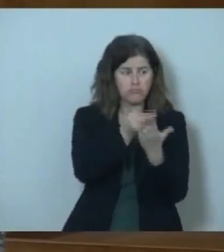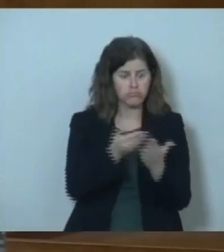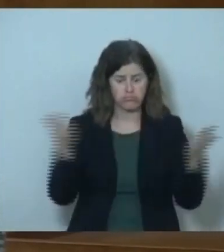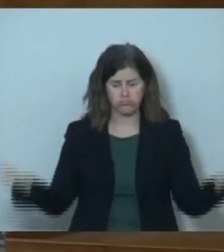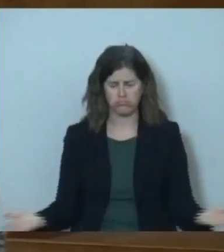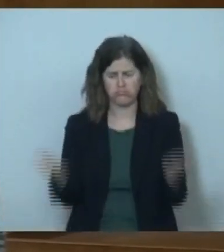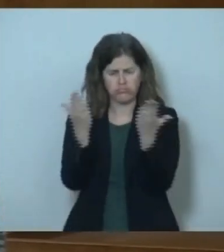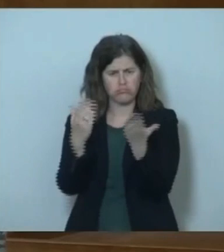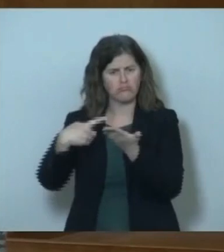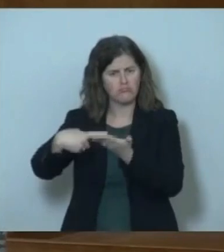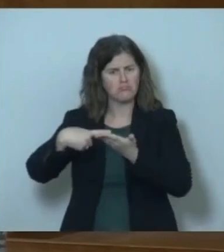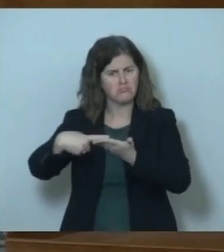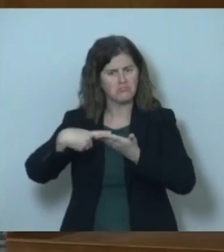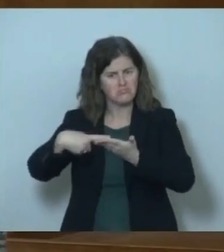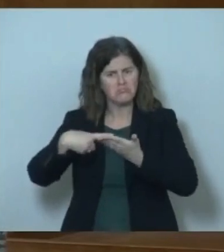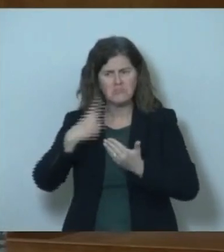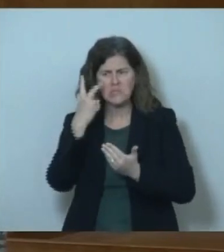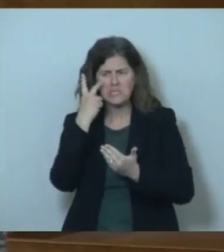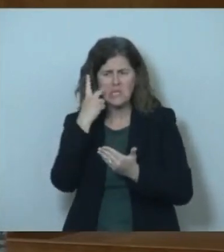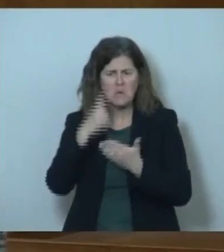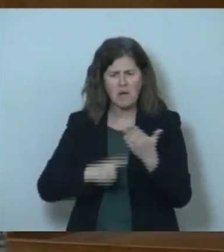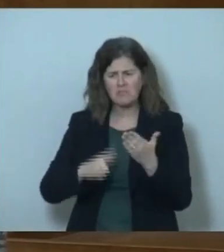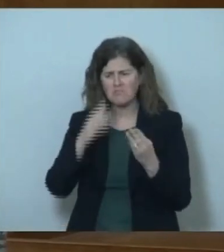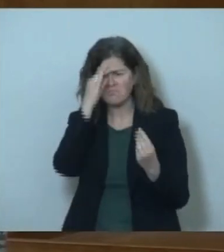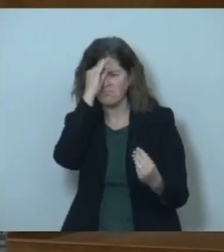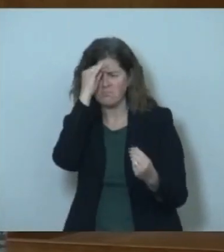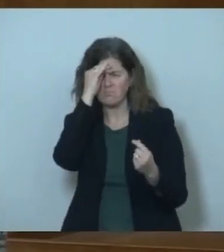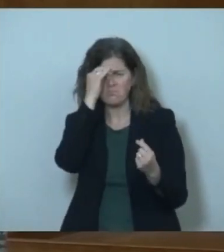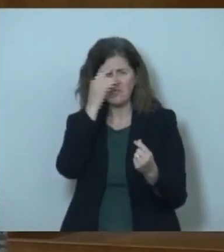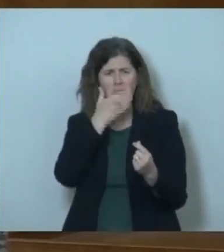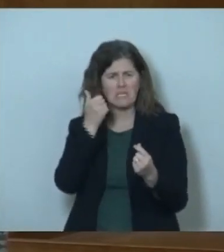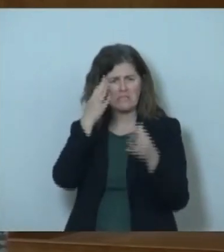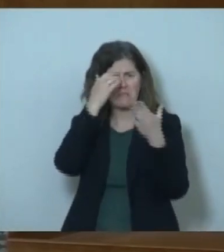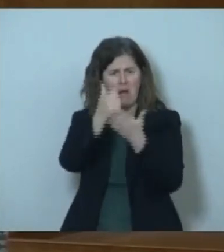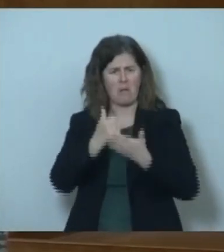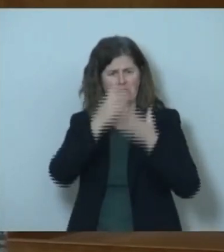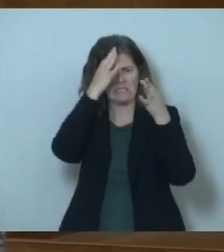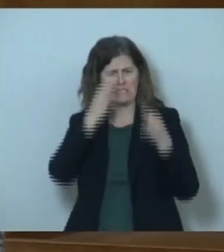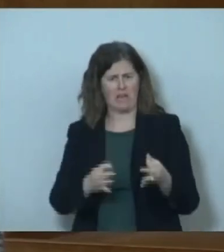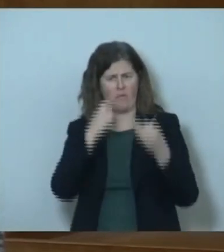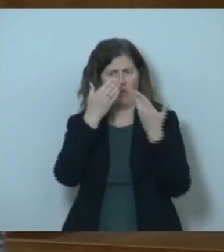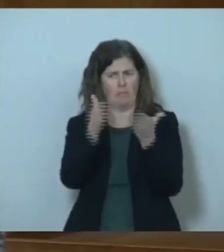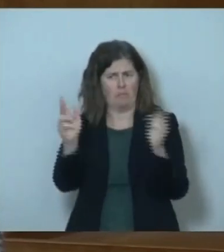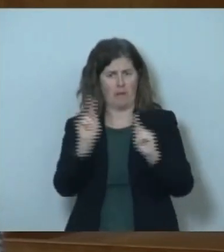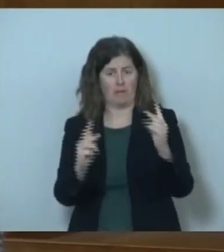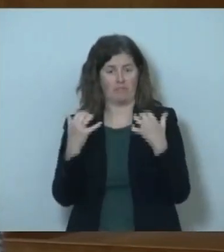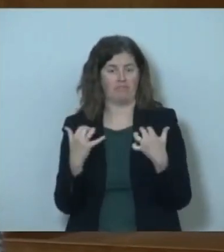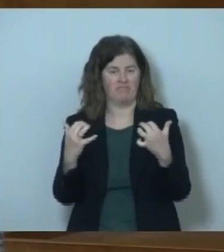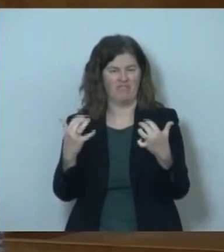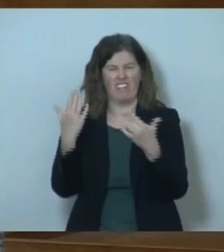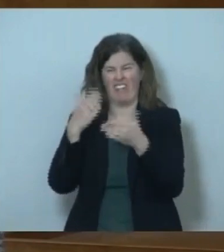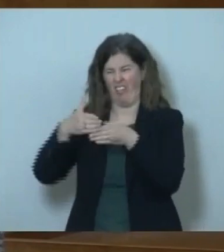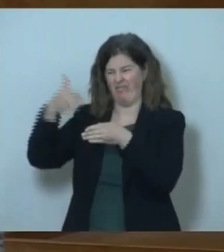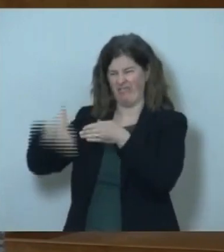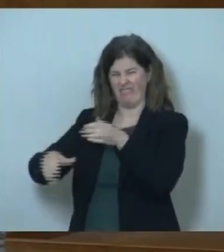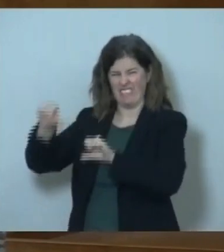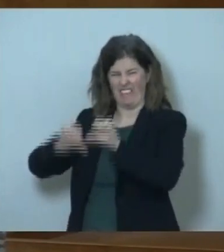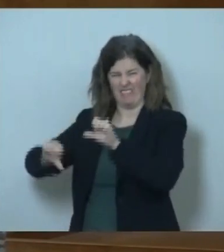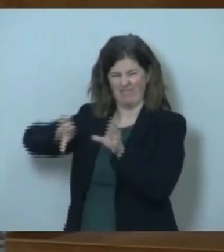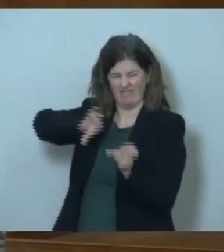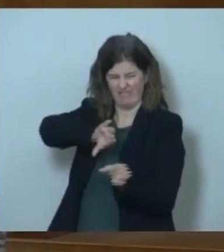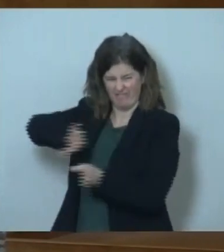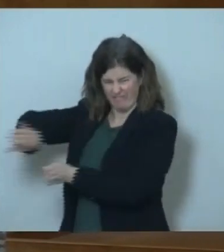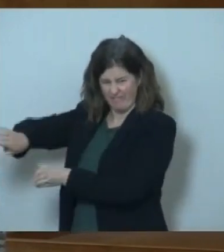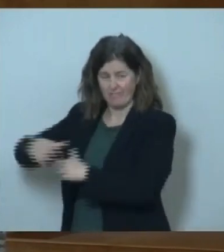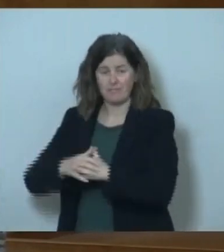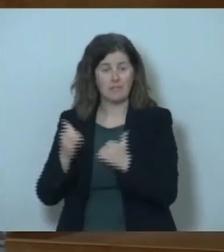spirited discussion about what can best inform public policy. Okay, end of science soapbox, and if we could